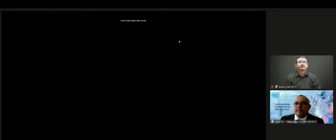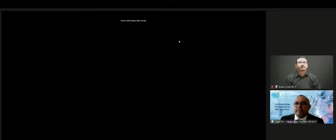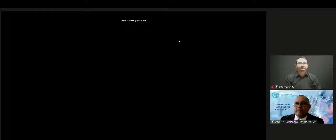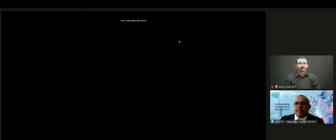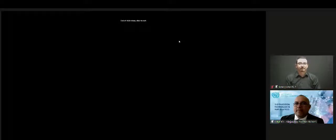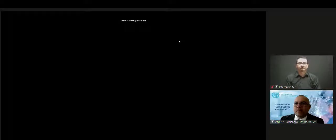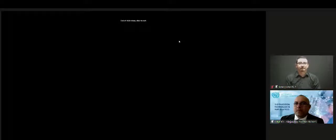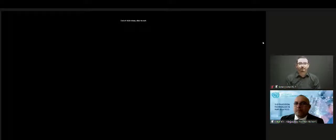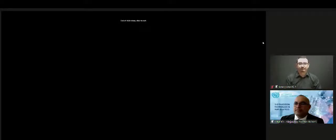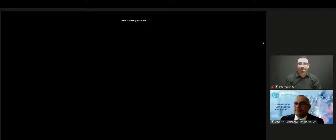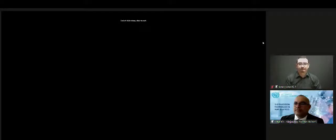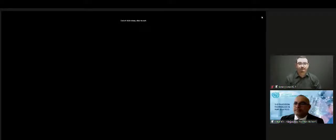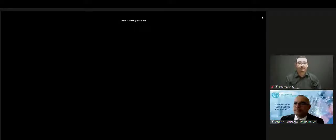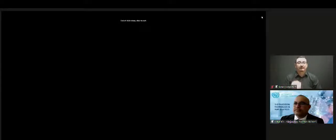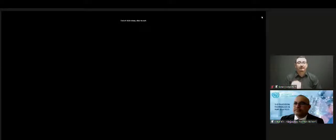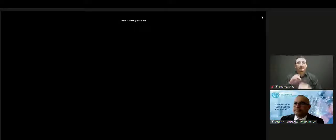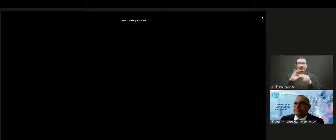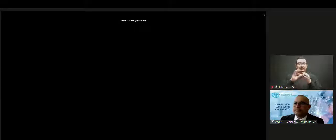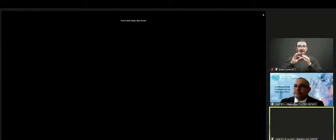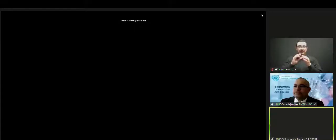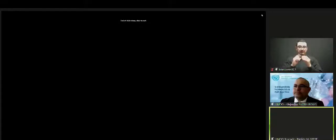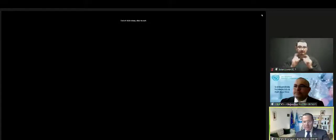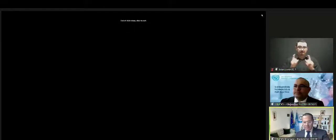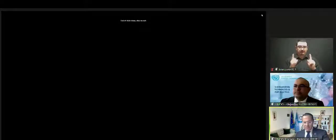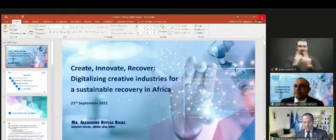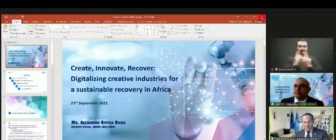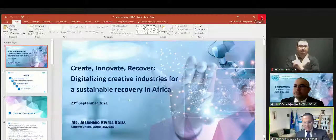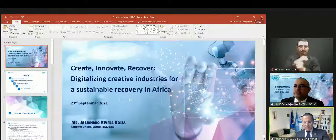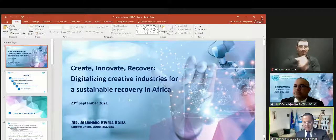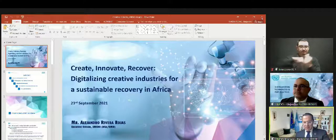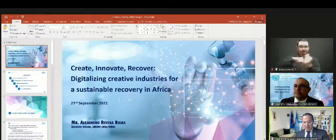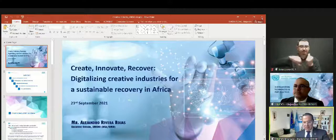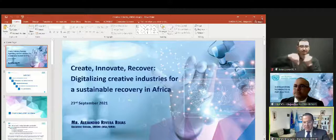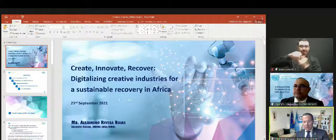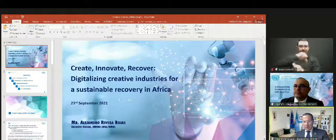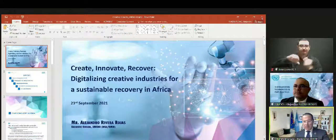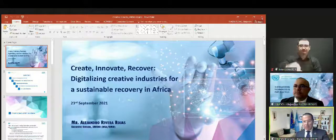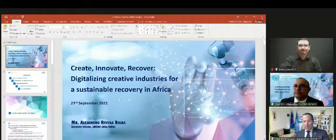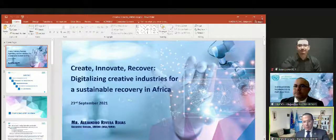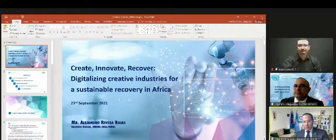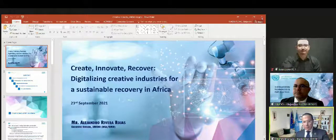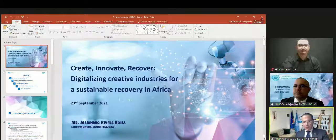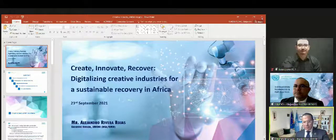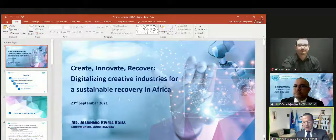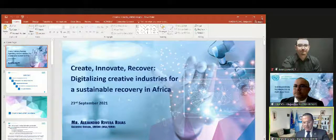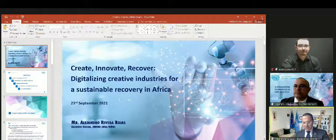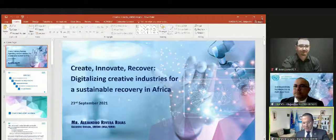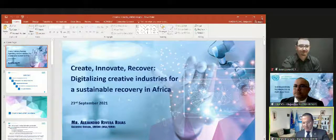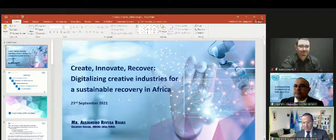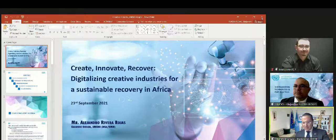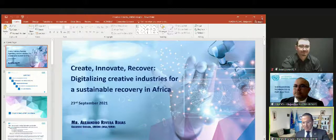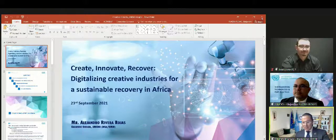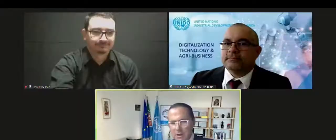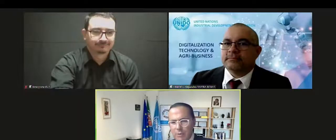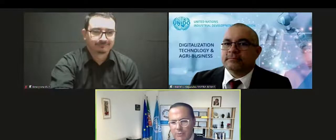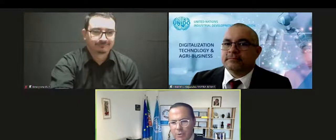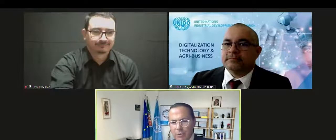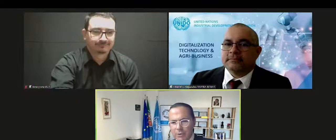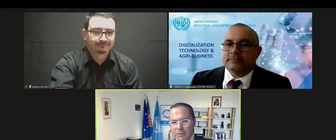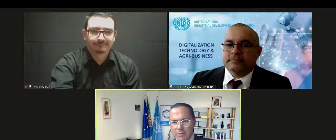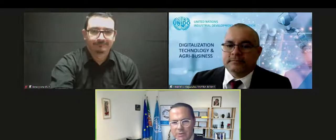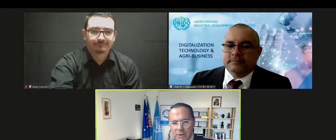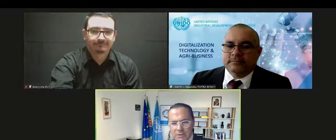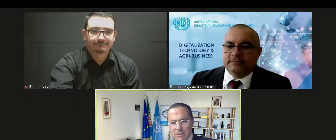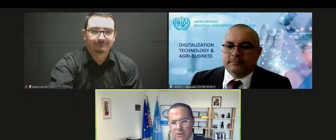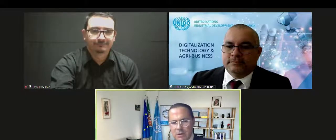can see the impact. We can see that these are concrete achievements with concrete